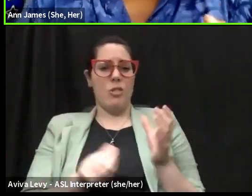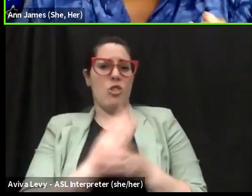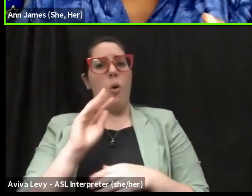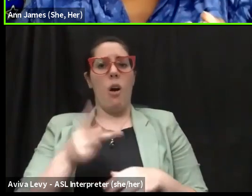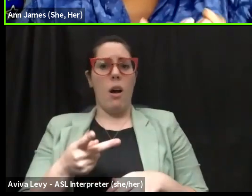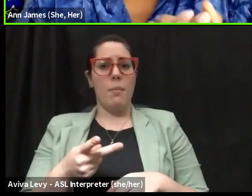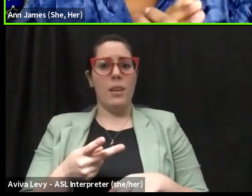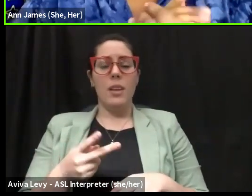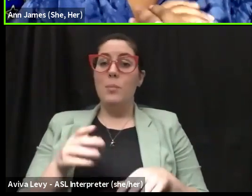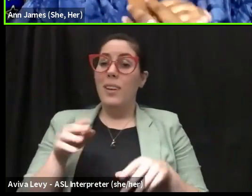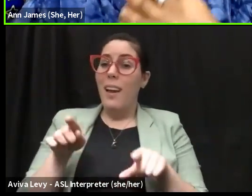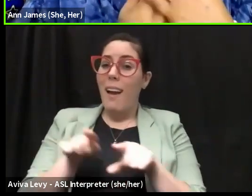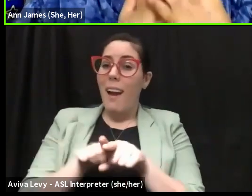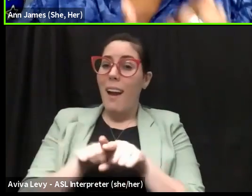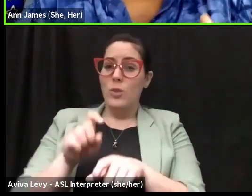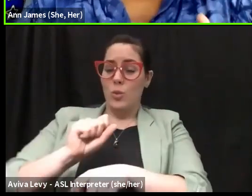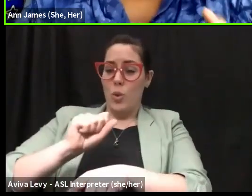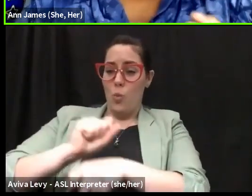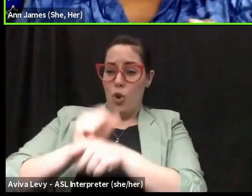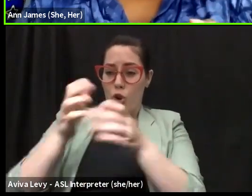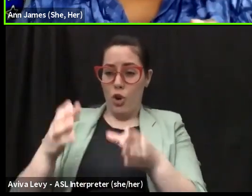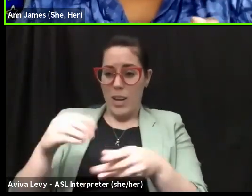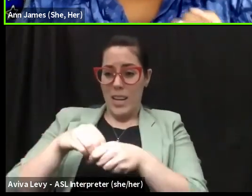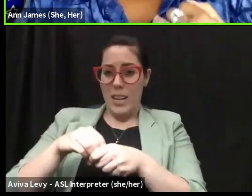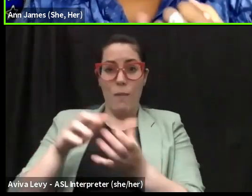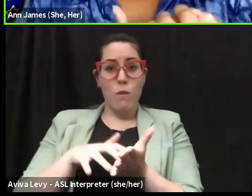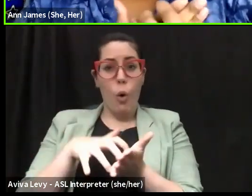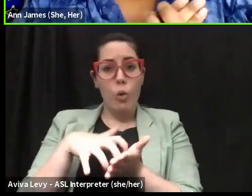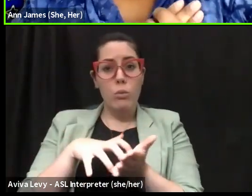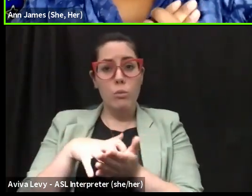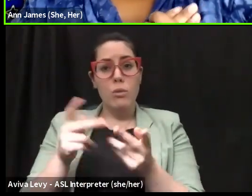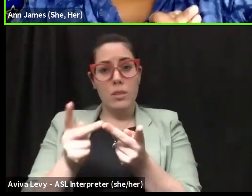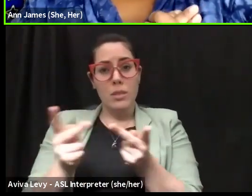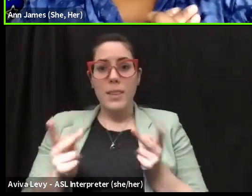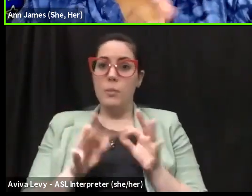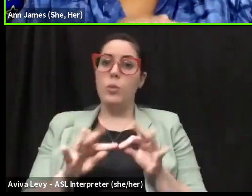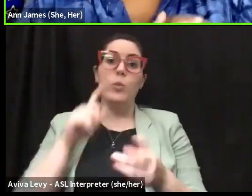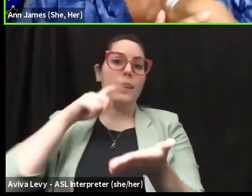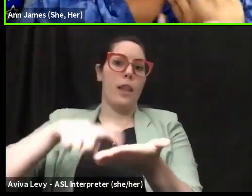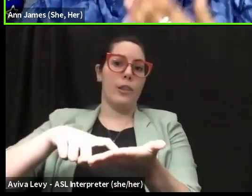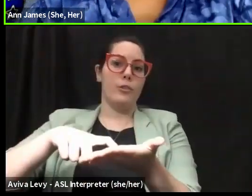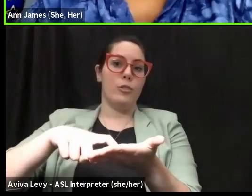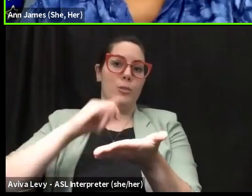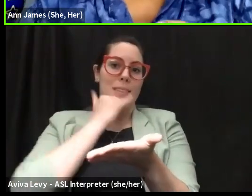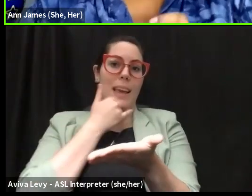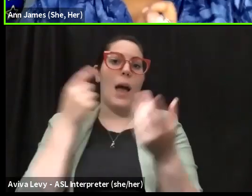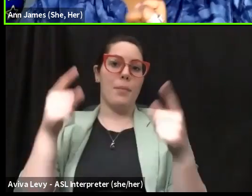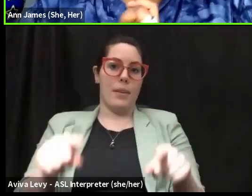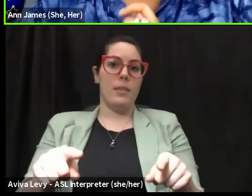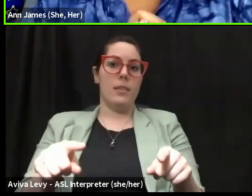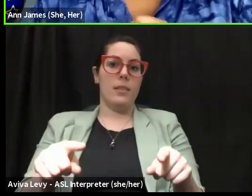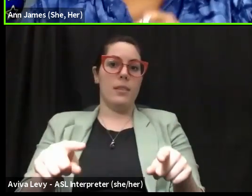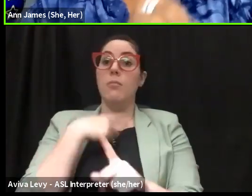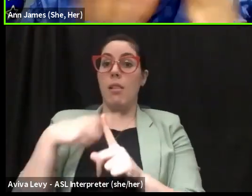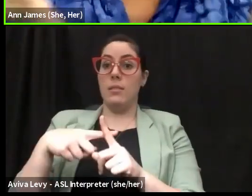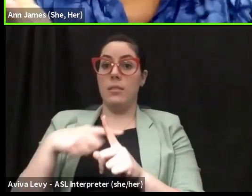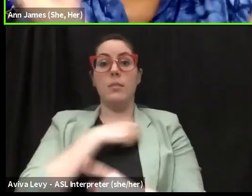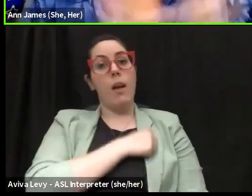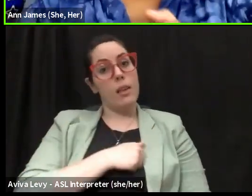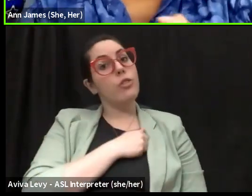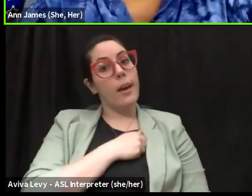vulnerable space, that we have to acknowledge that a mistake has been made, and then we have to apologize for that.